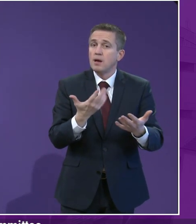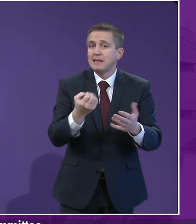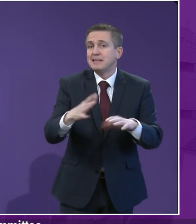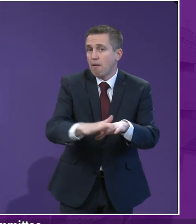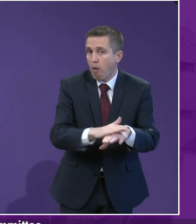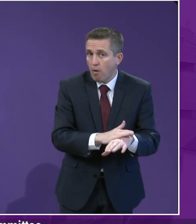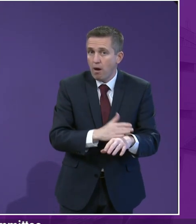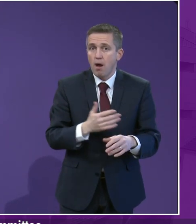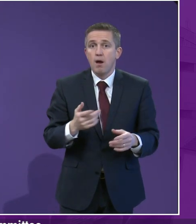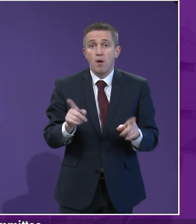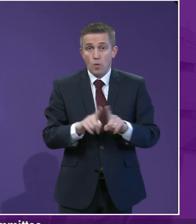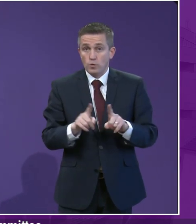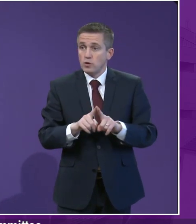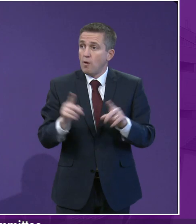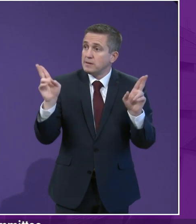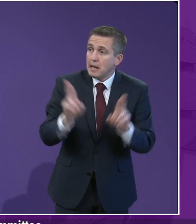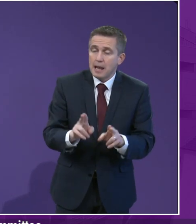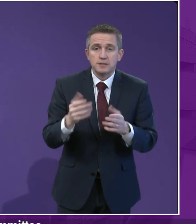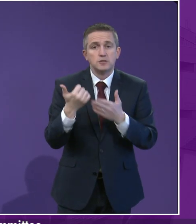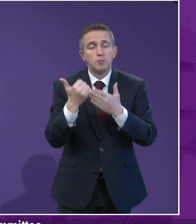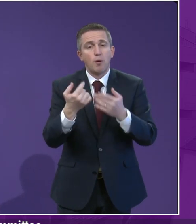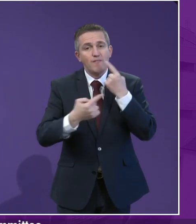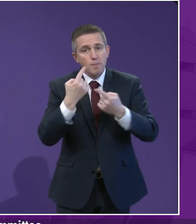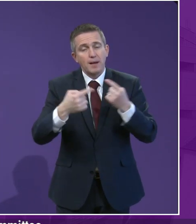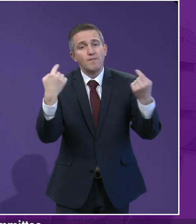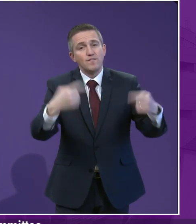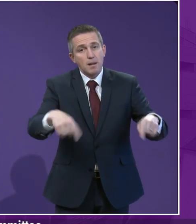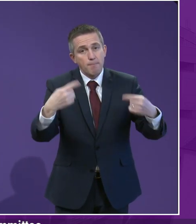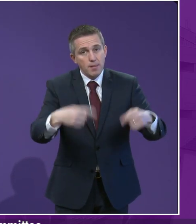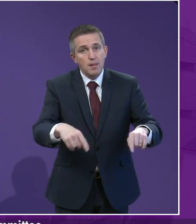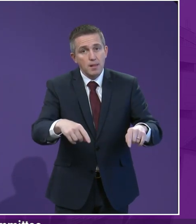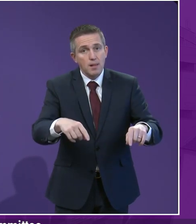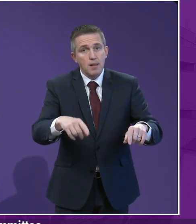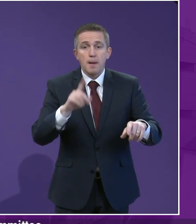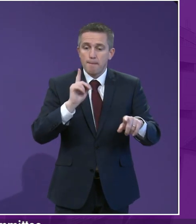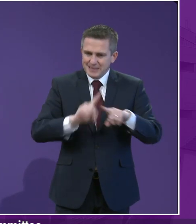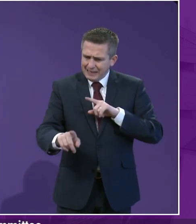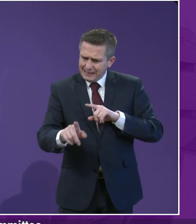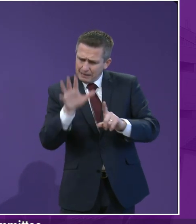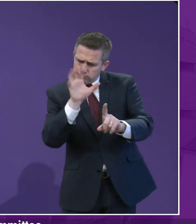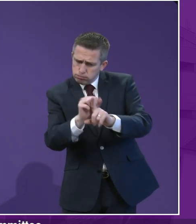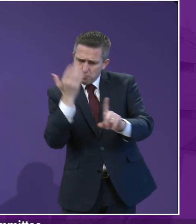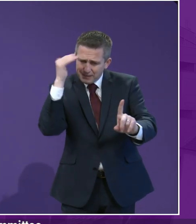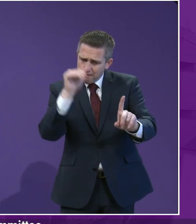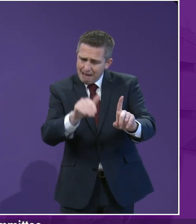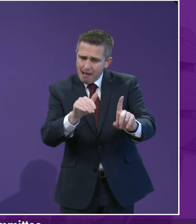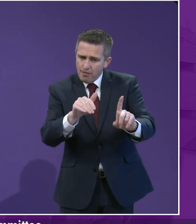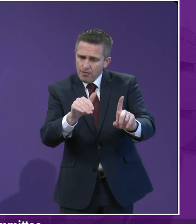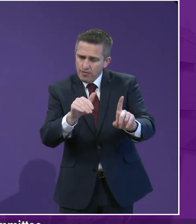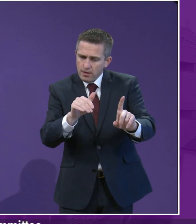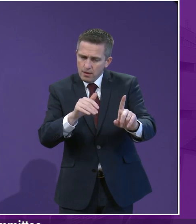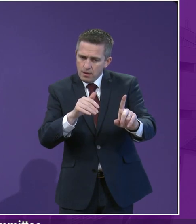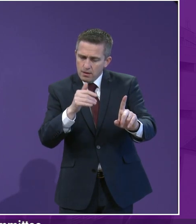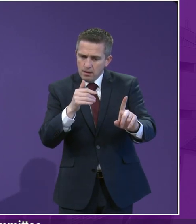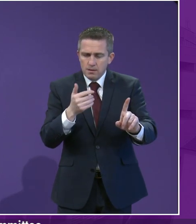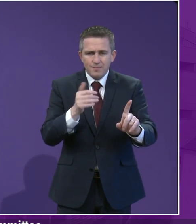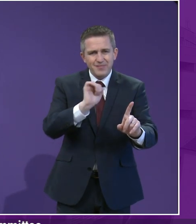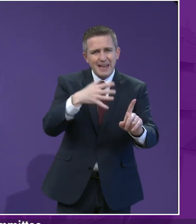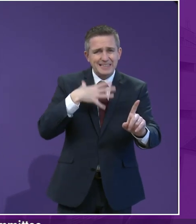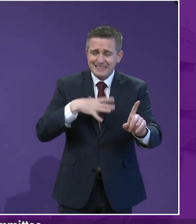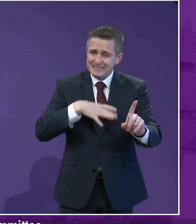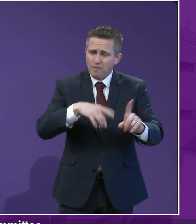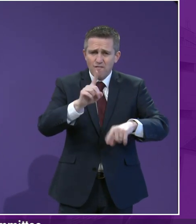a protocol, you know, this is what you will get. Whereas for students who perhaps have more complex needs, there is more difficulty,